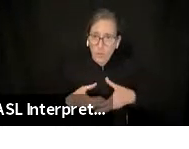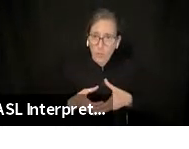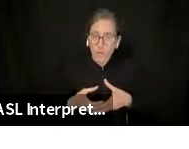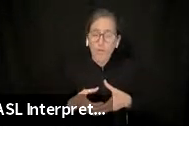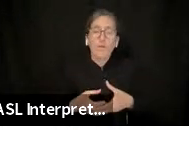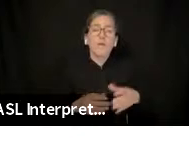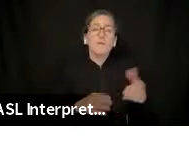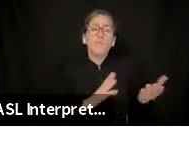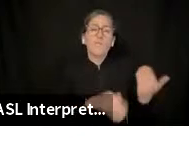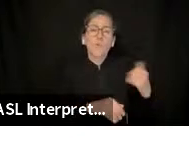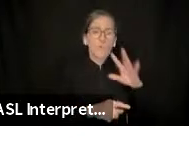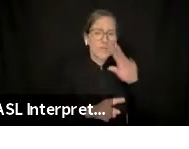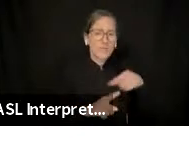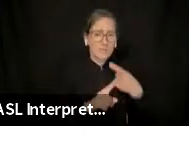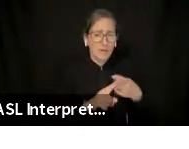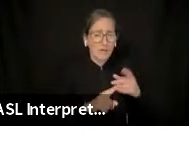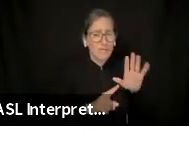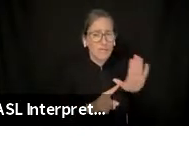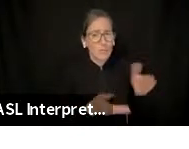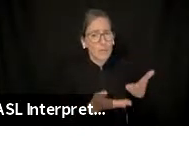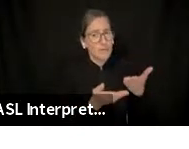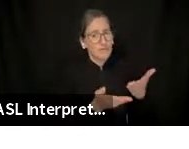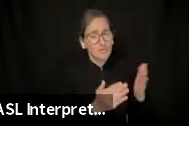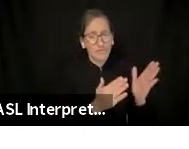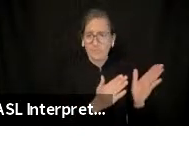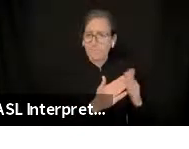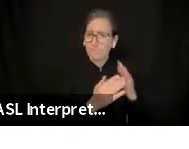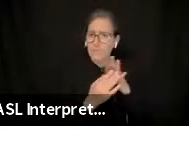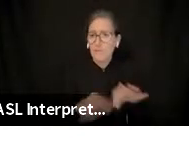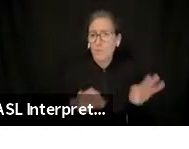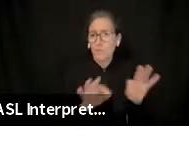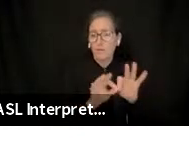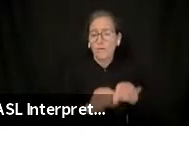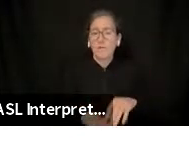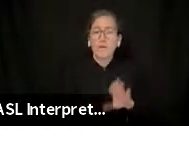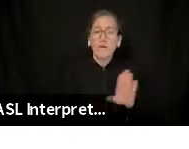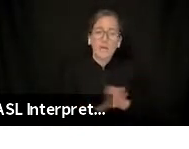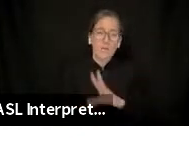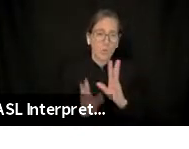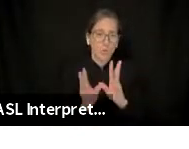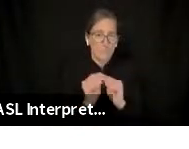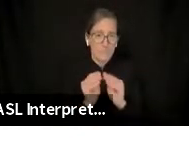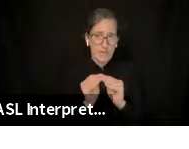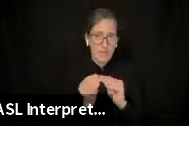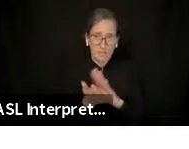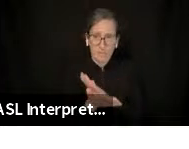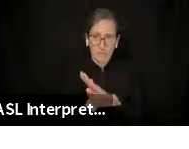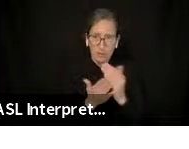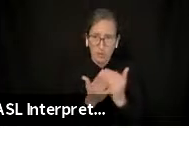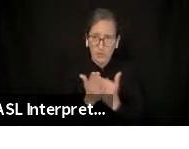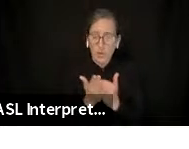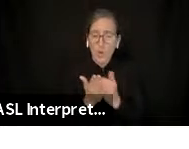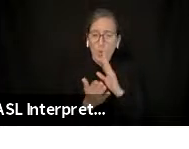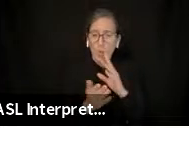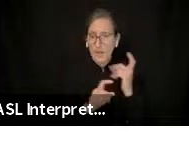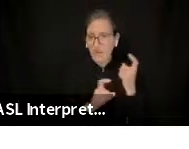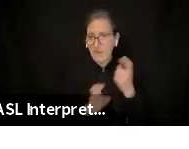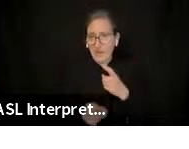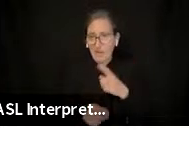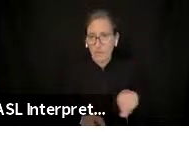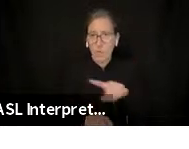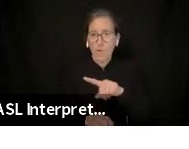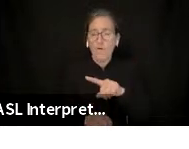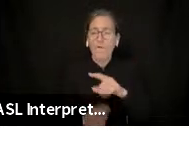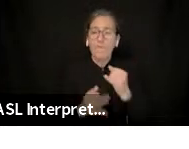those recommendations are. And we provided in your meeting materials the final report that was made from Allyship in